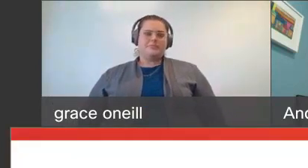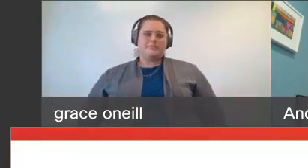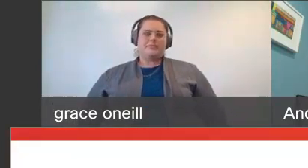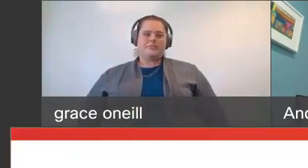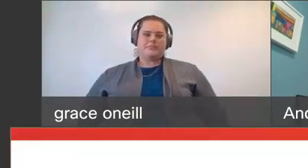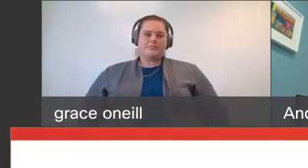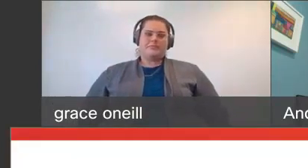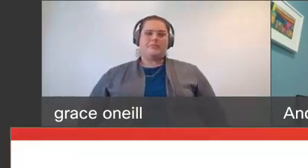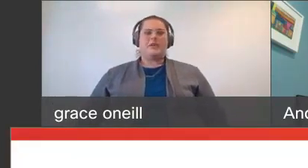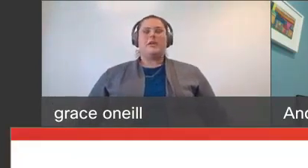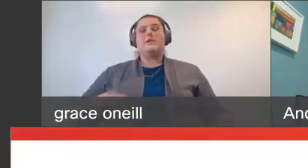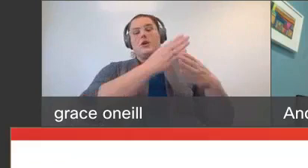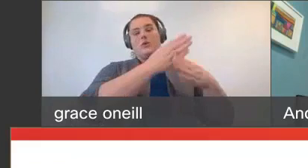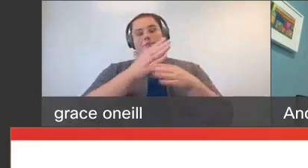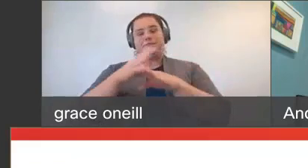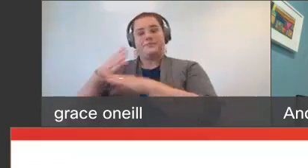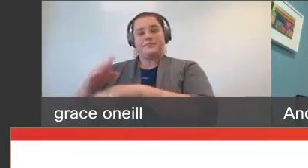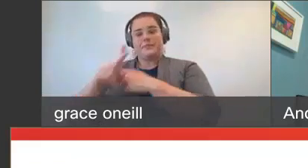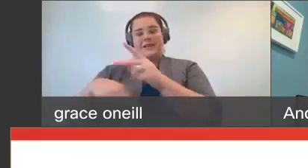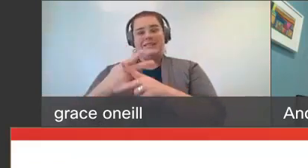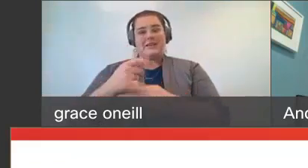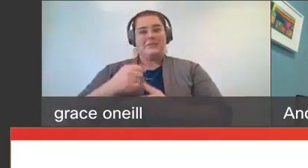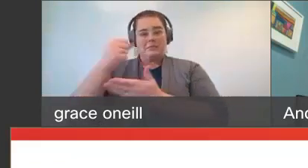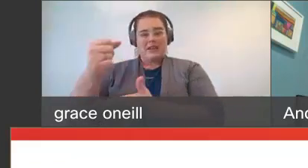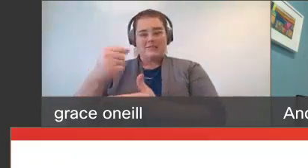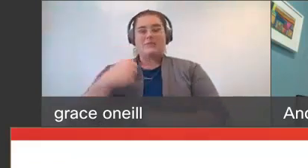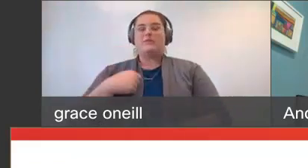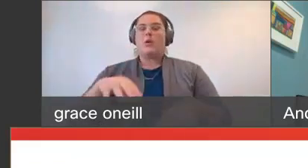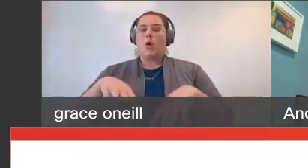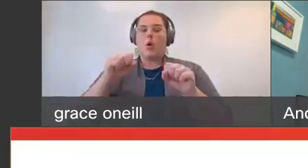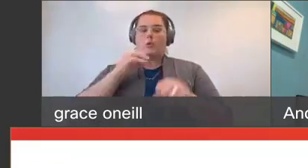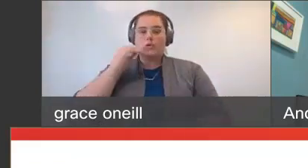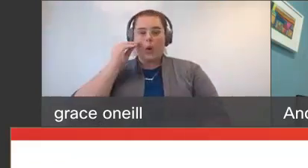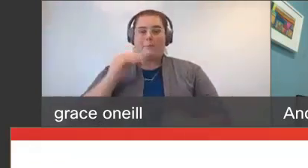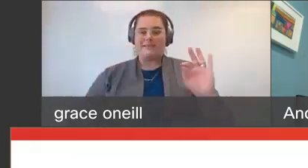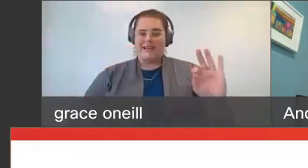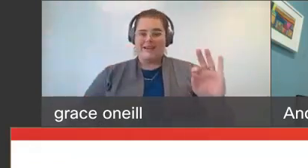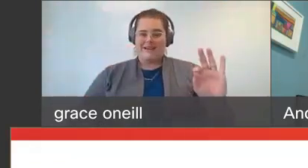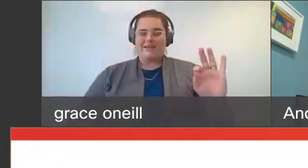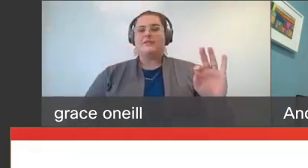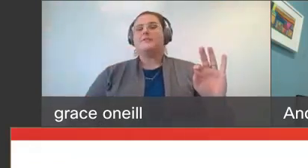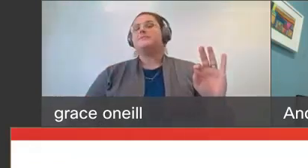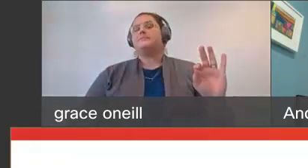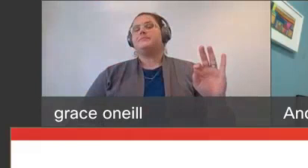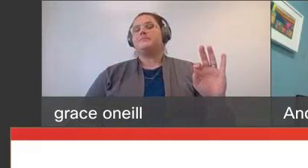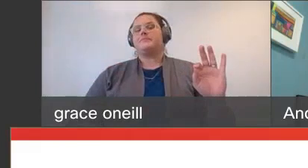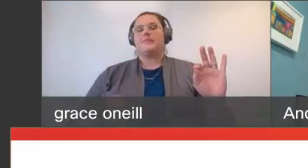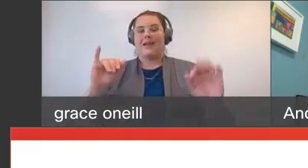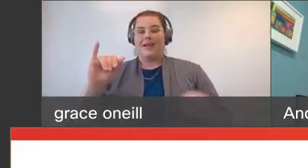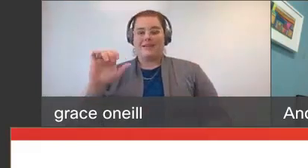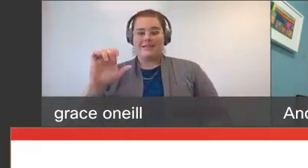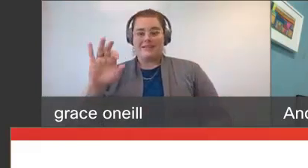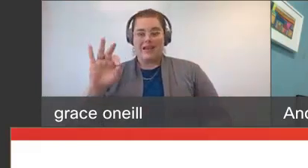So by placement type, we have had 9 people in host homes, 114 people in intermediate